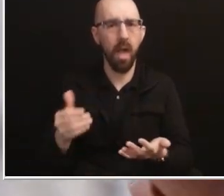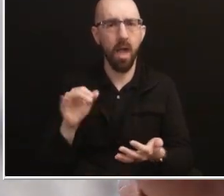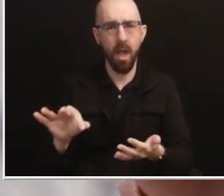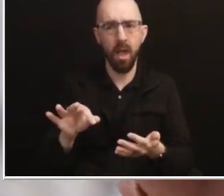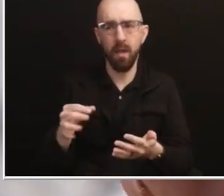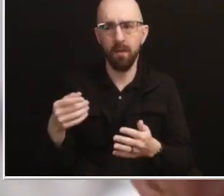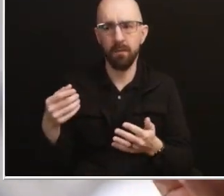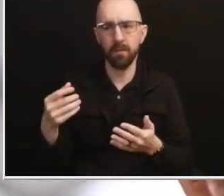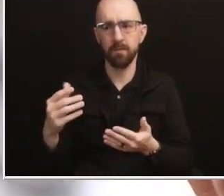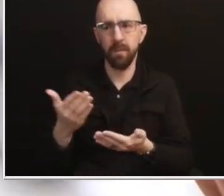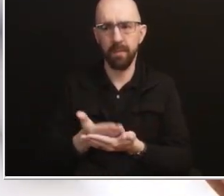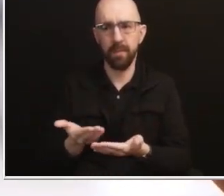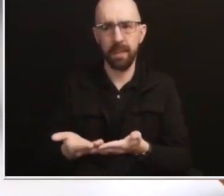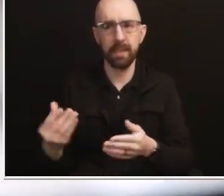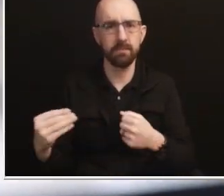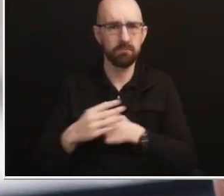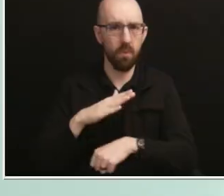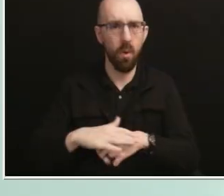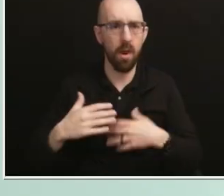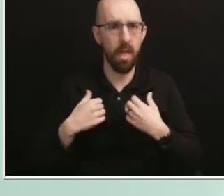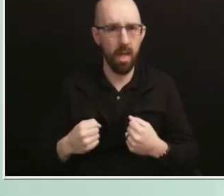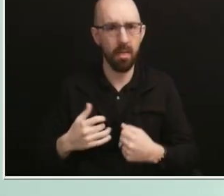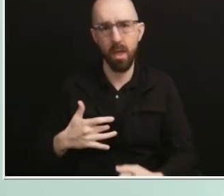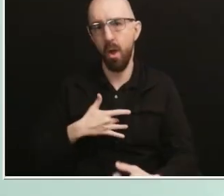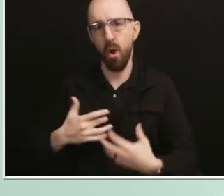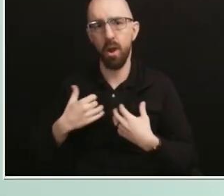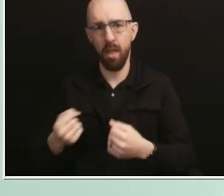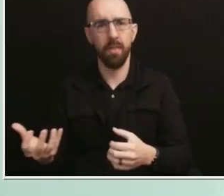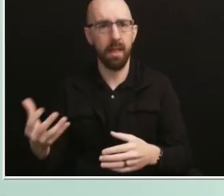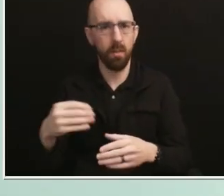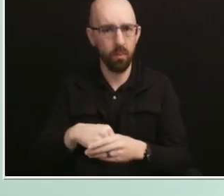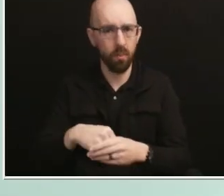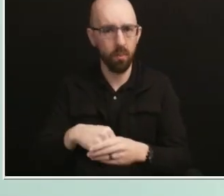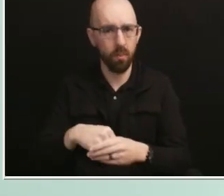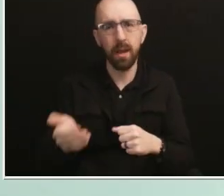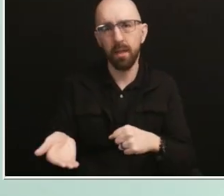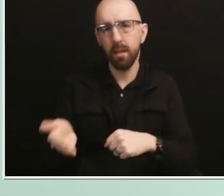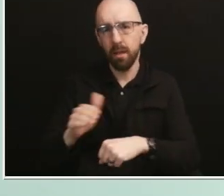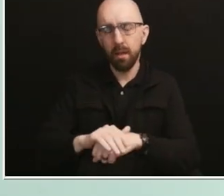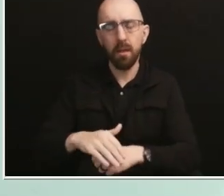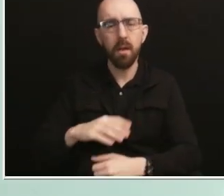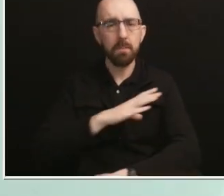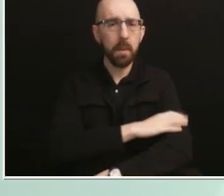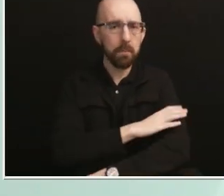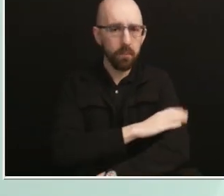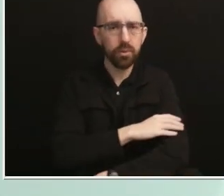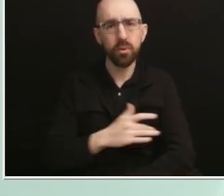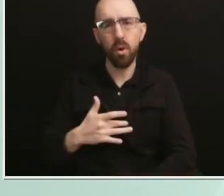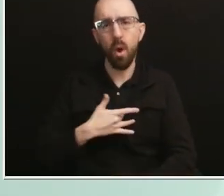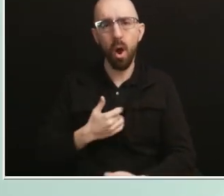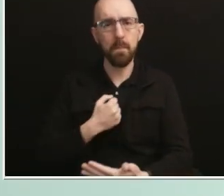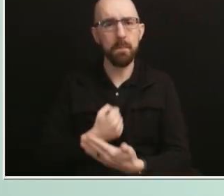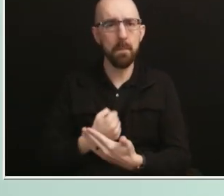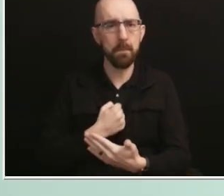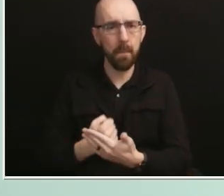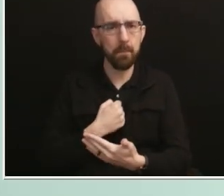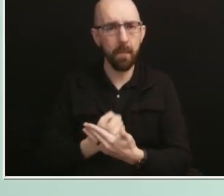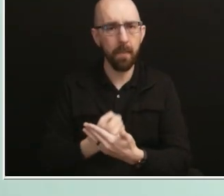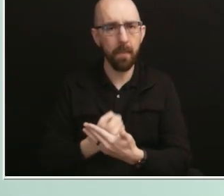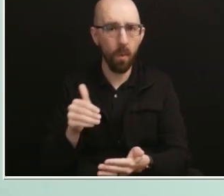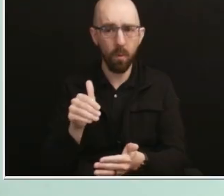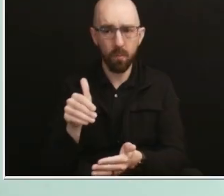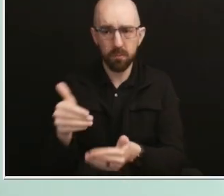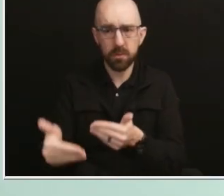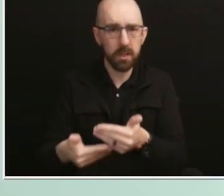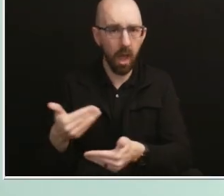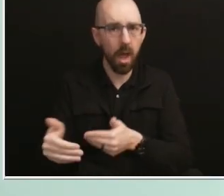health, including our heart health. So it can increase blood pressure, heart rate, and over time, it can really